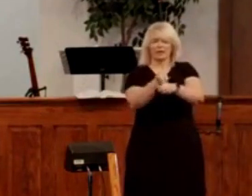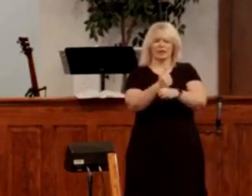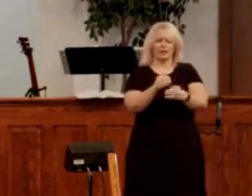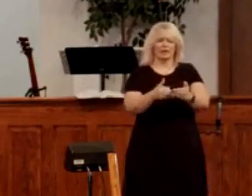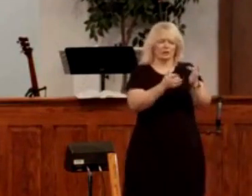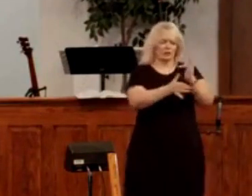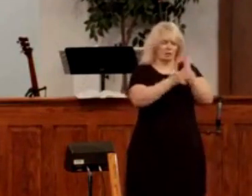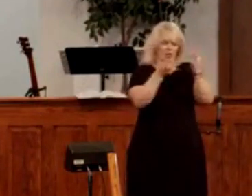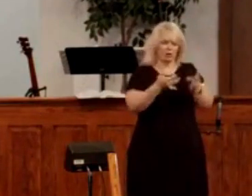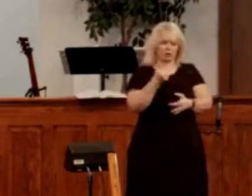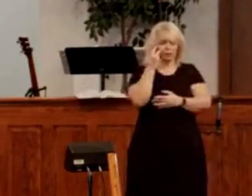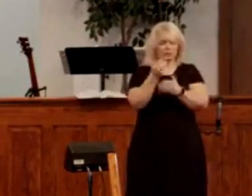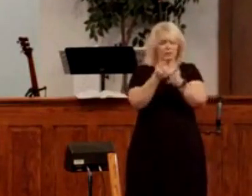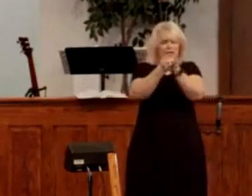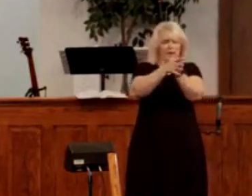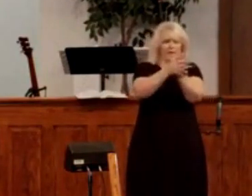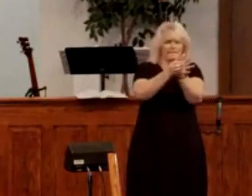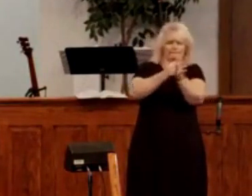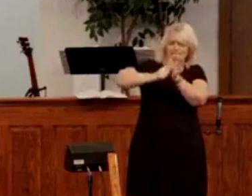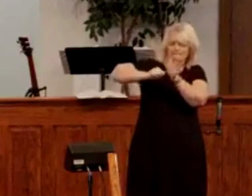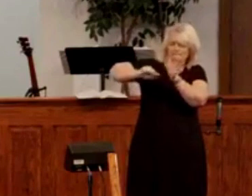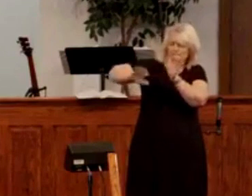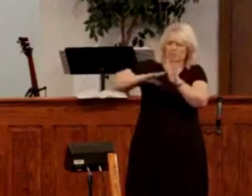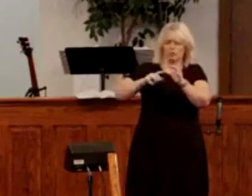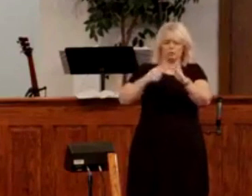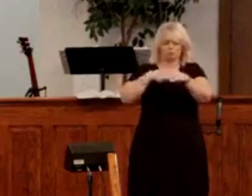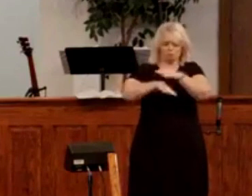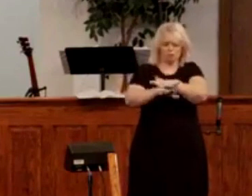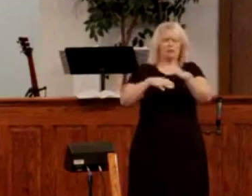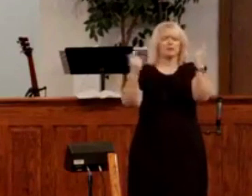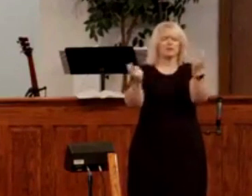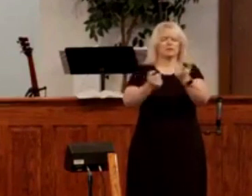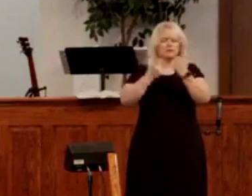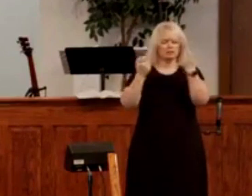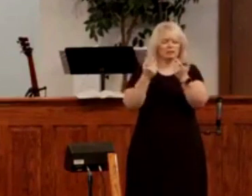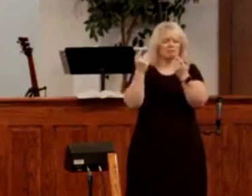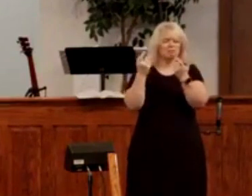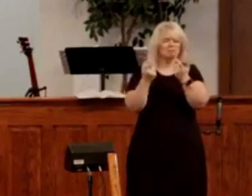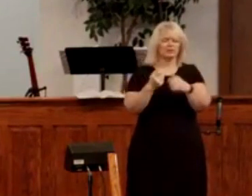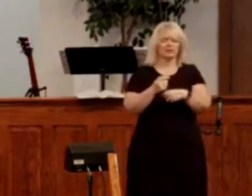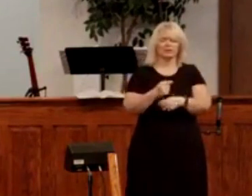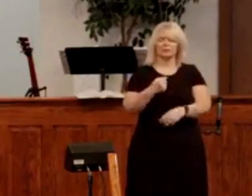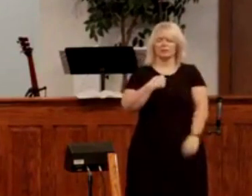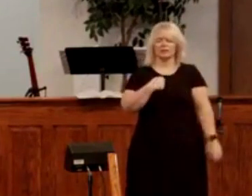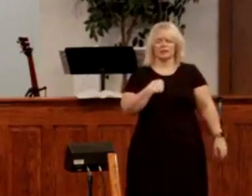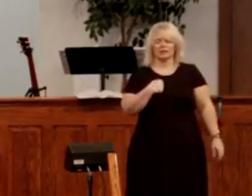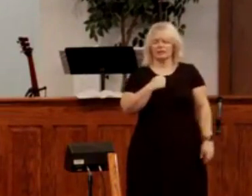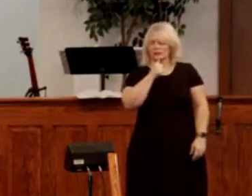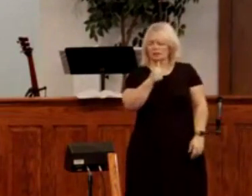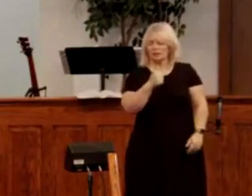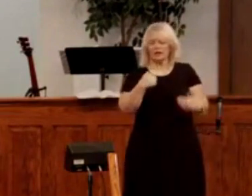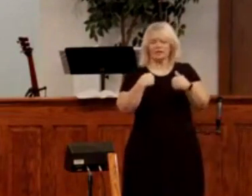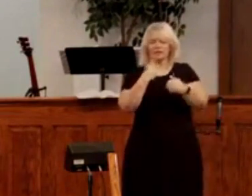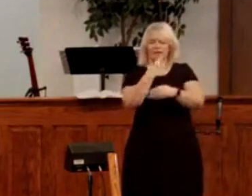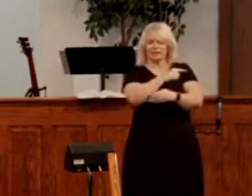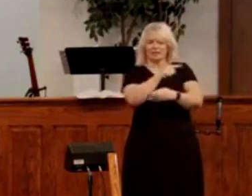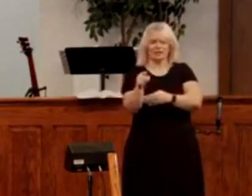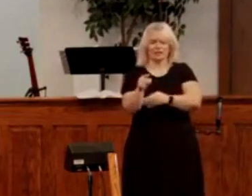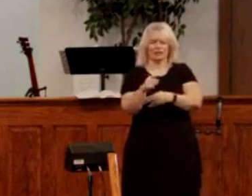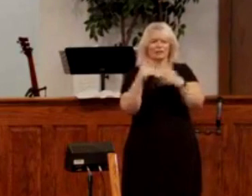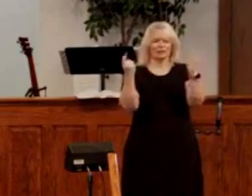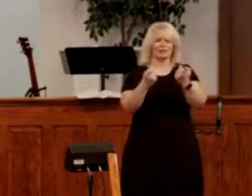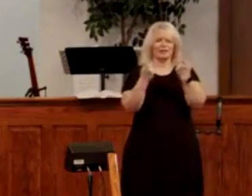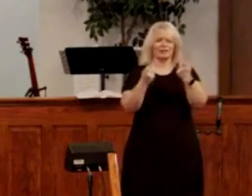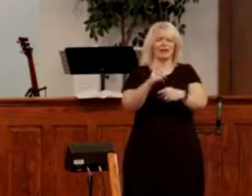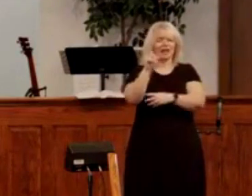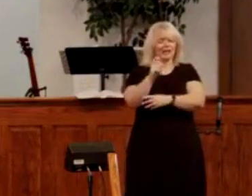they'll see abortion as sin too, right? You see how that works? I don't have to convince them that abortion is sin. I need to